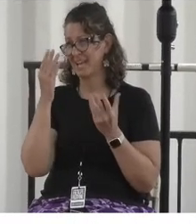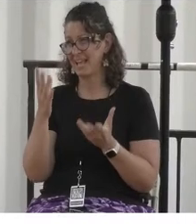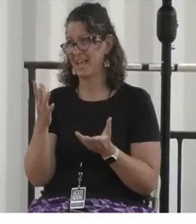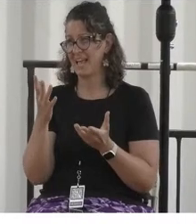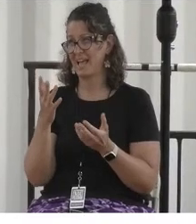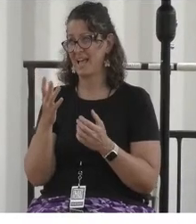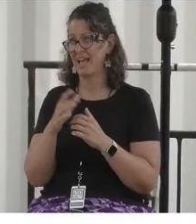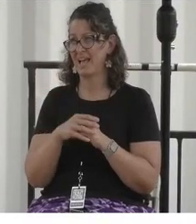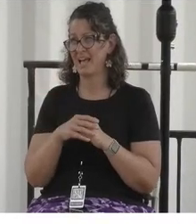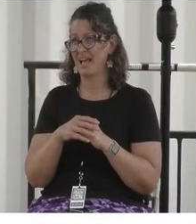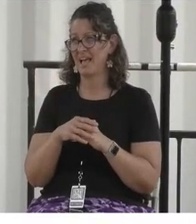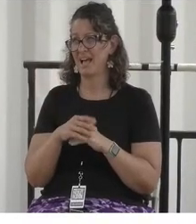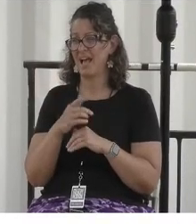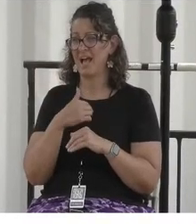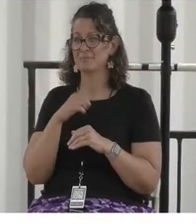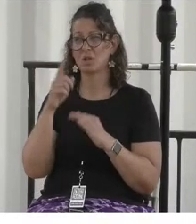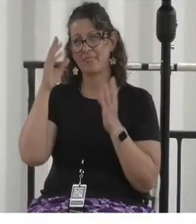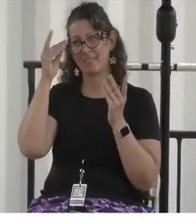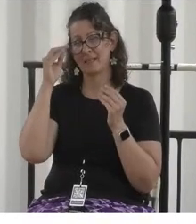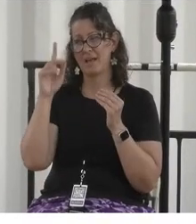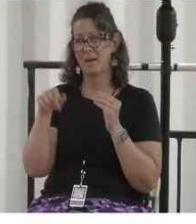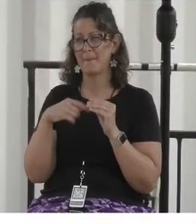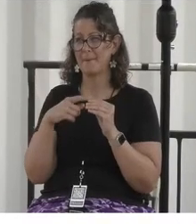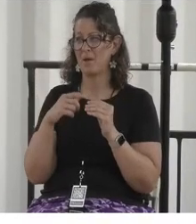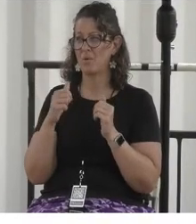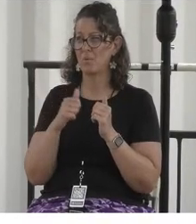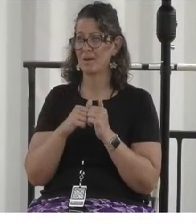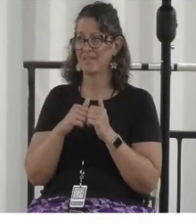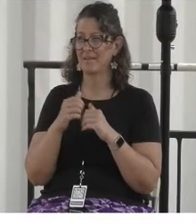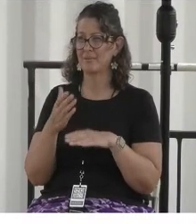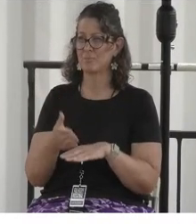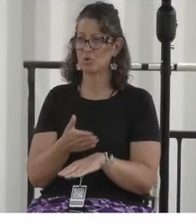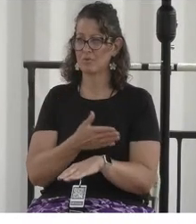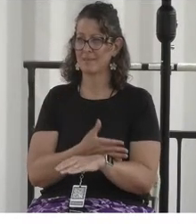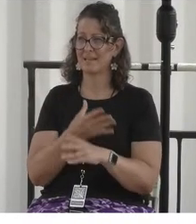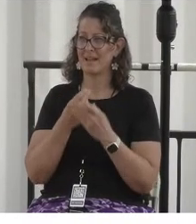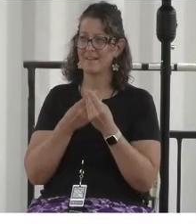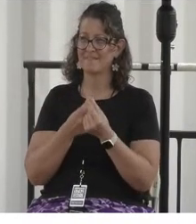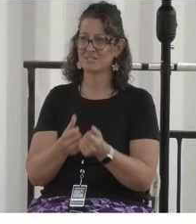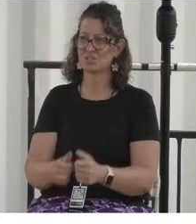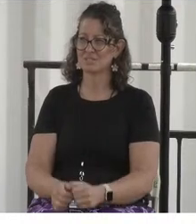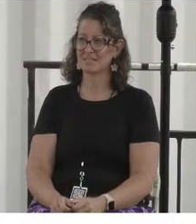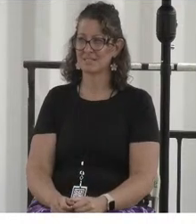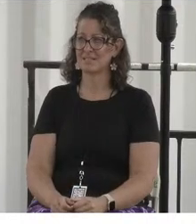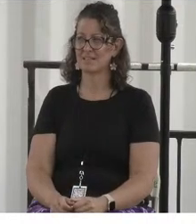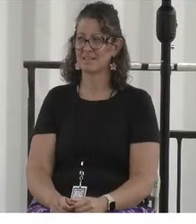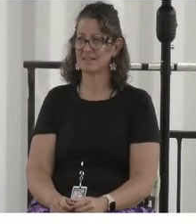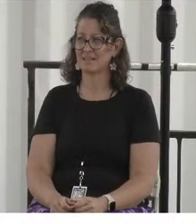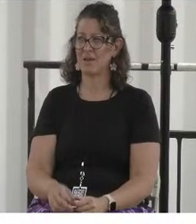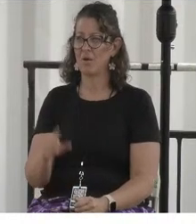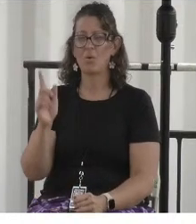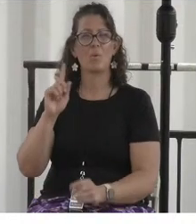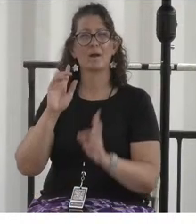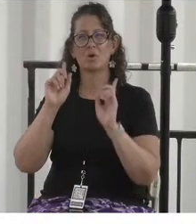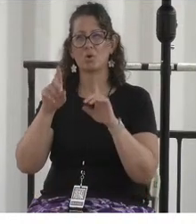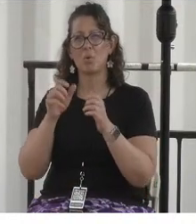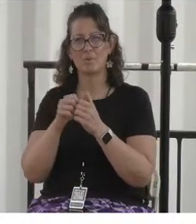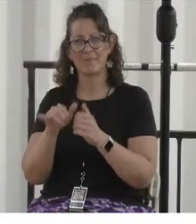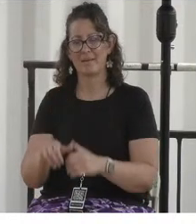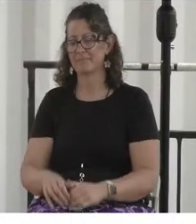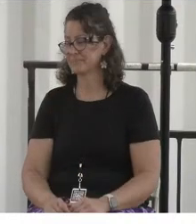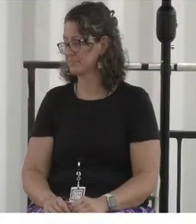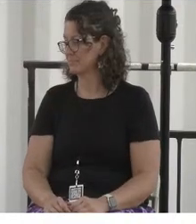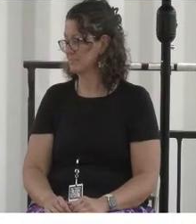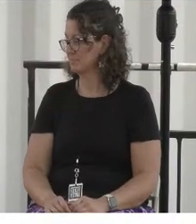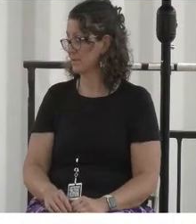And I'm just thinking about in terms of like improvement and efficiency. Where are you going with it?